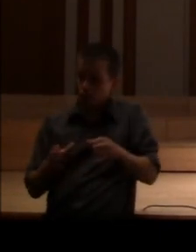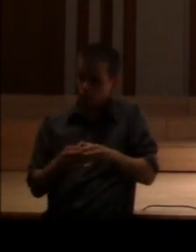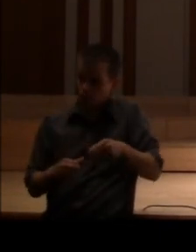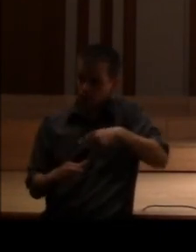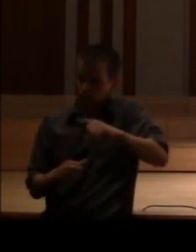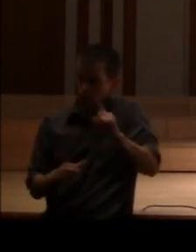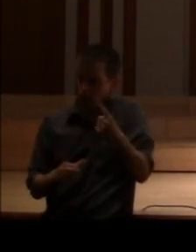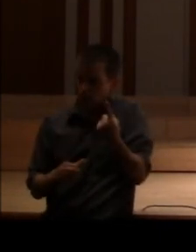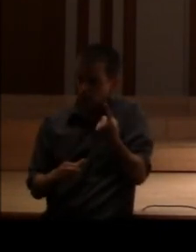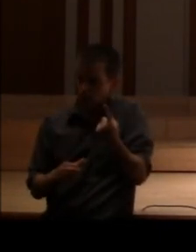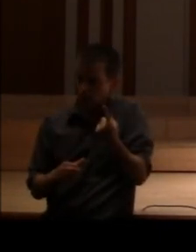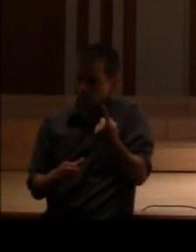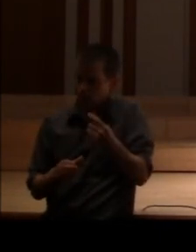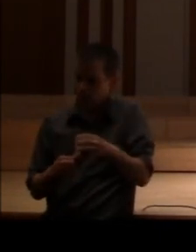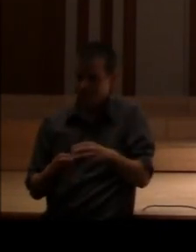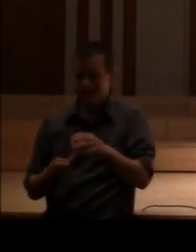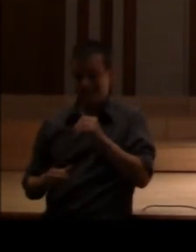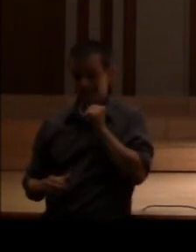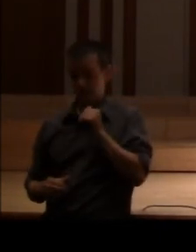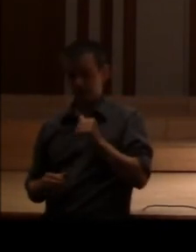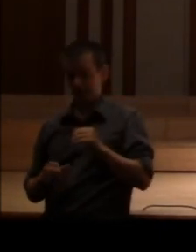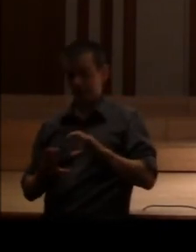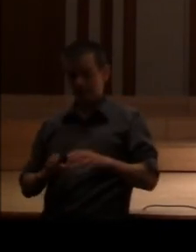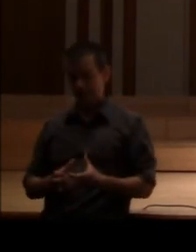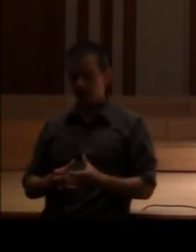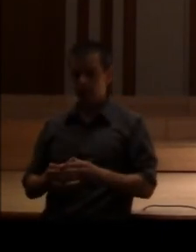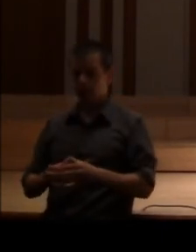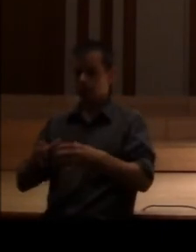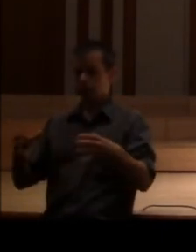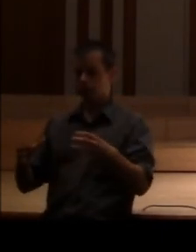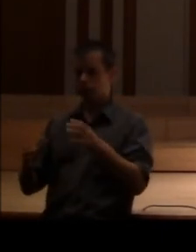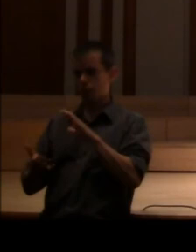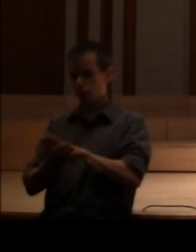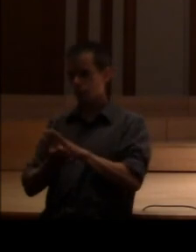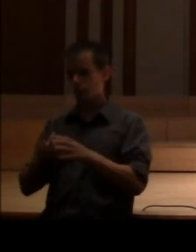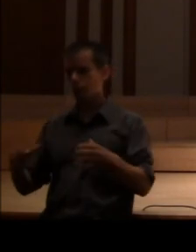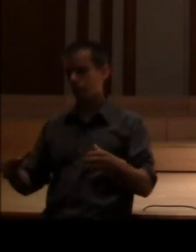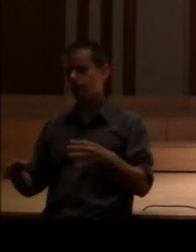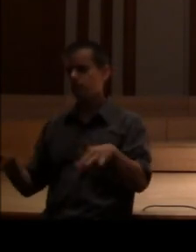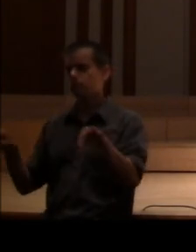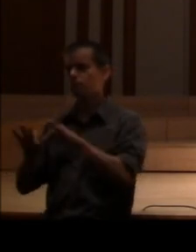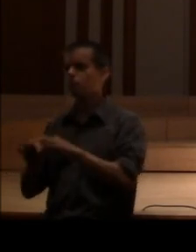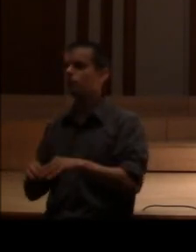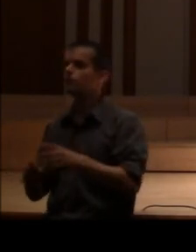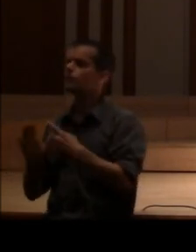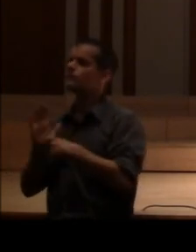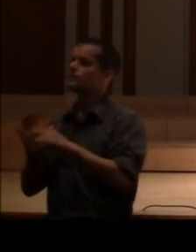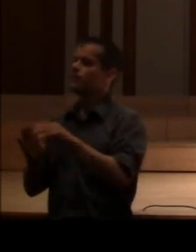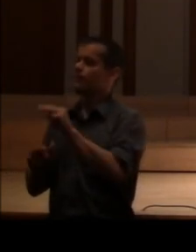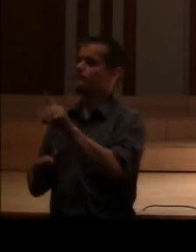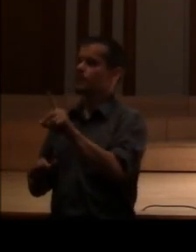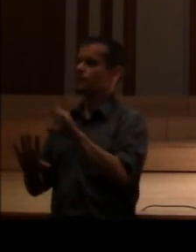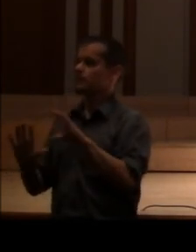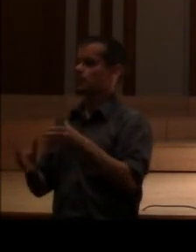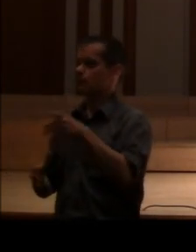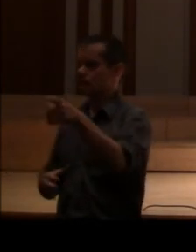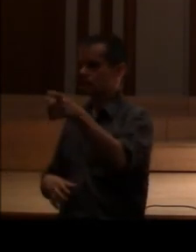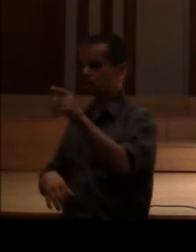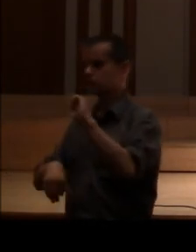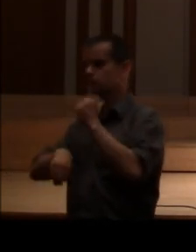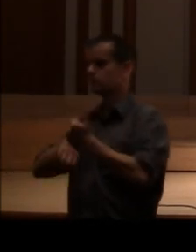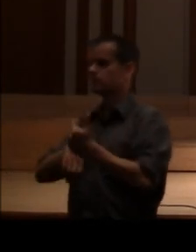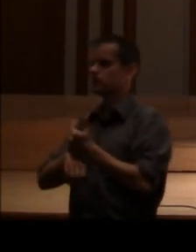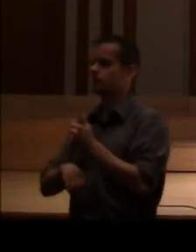even making it larger than just a class can be really important. In the example of that class that I talked to in Maryland, they created this